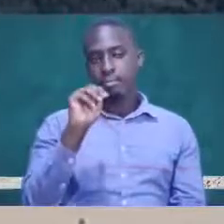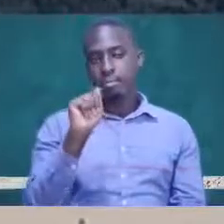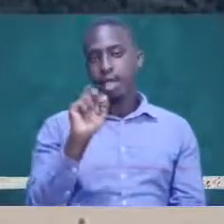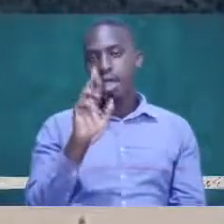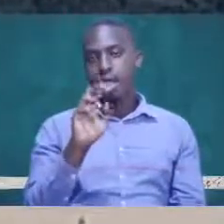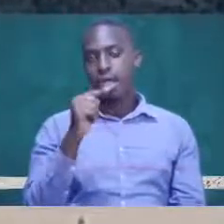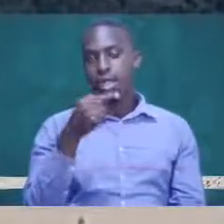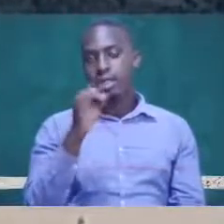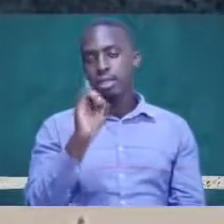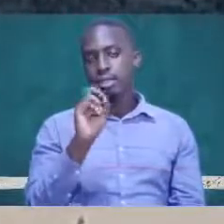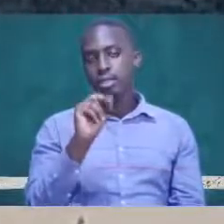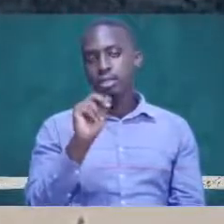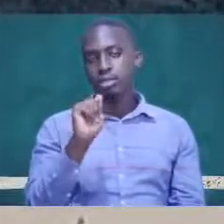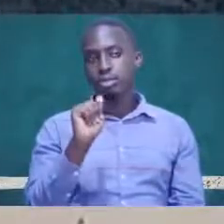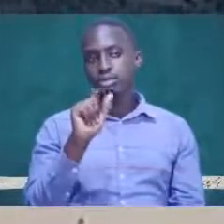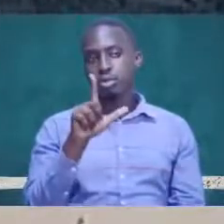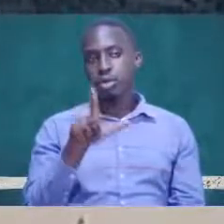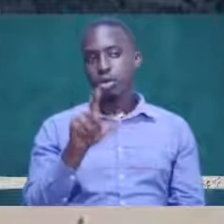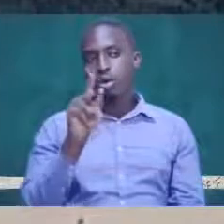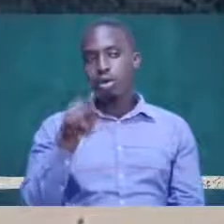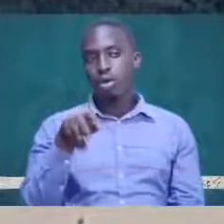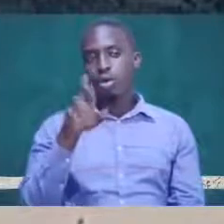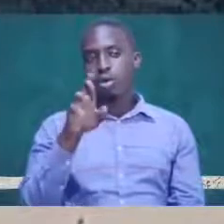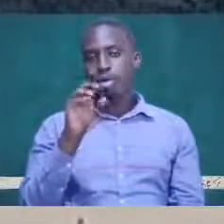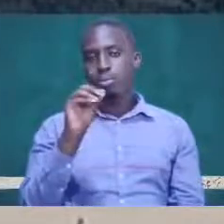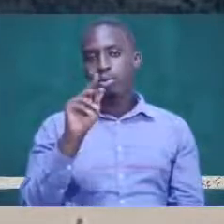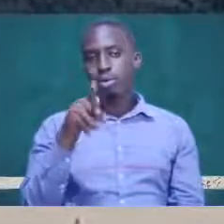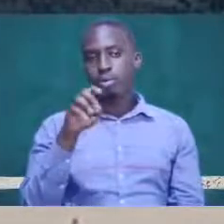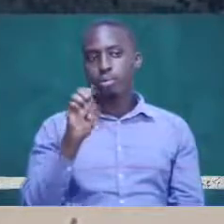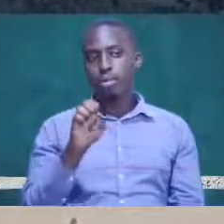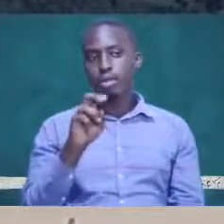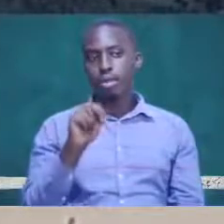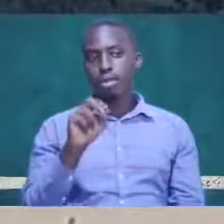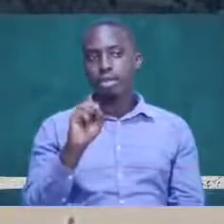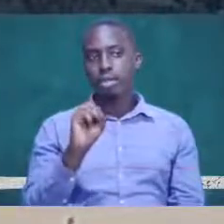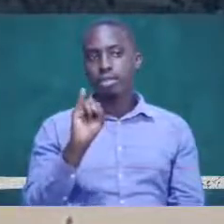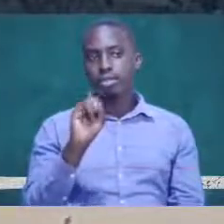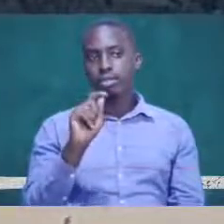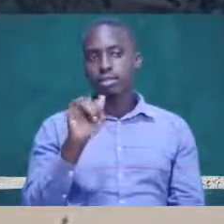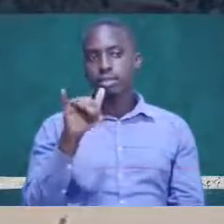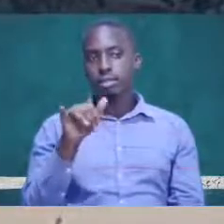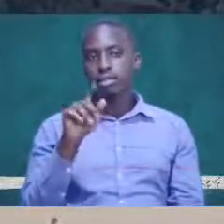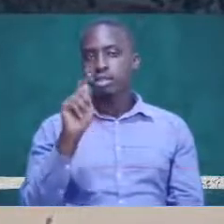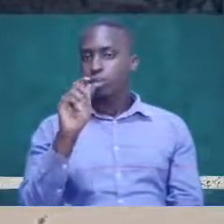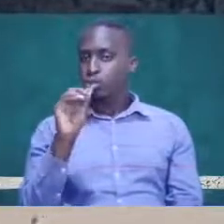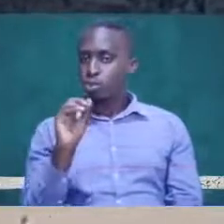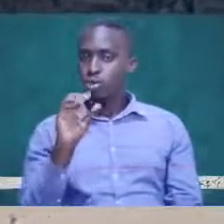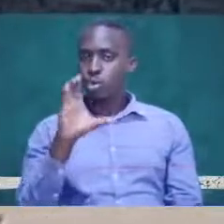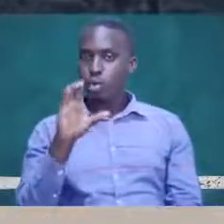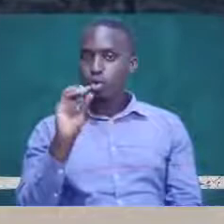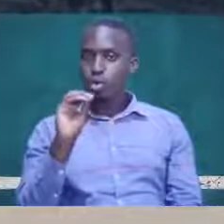MPC stands for marginal propensity to consume.